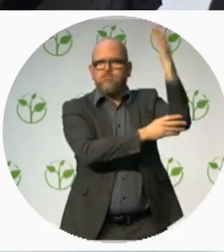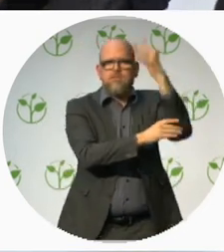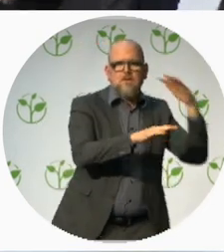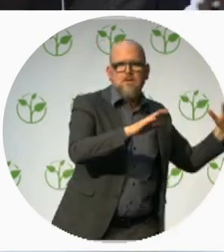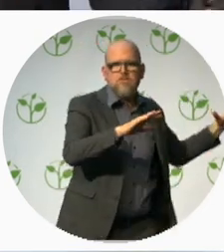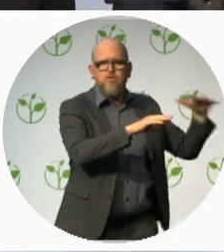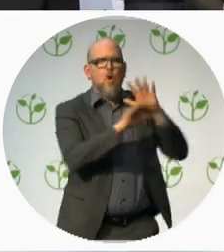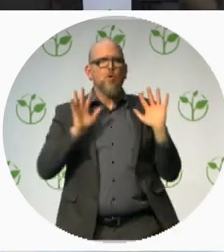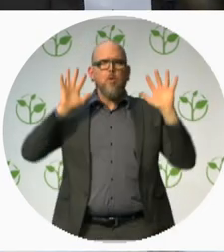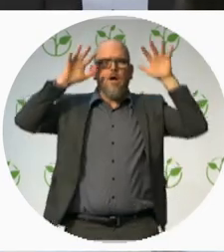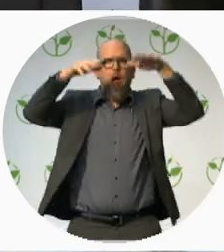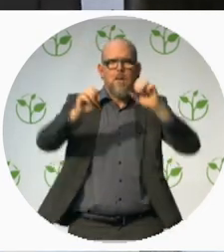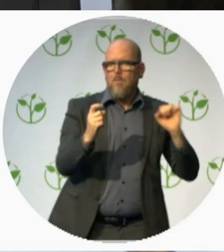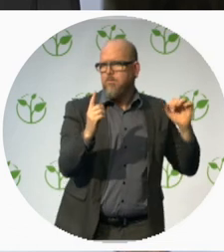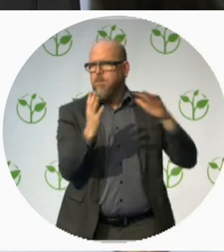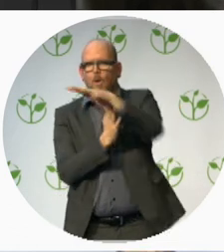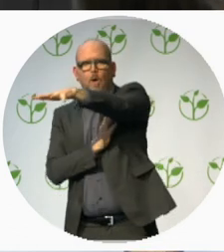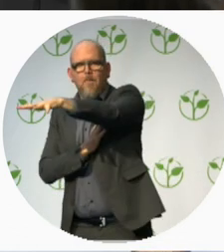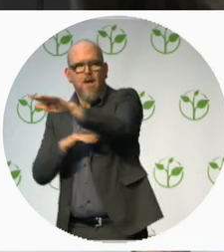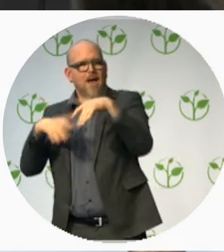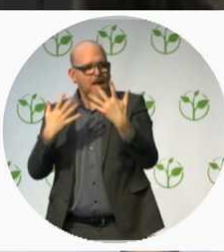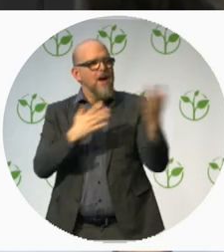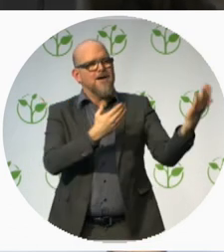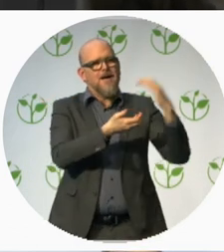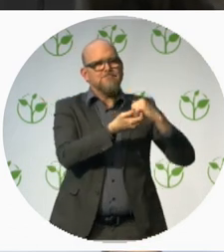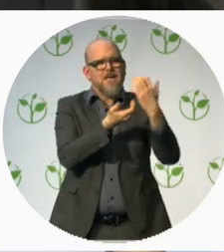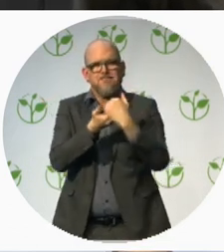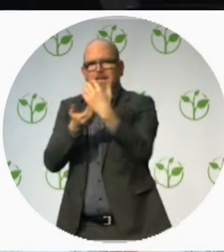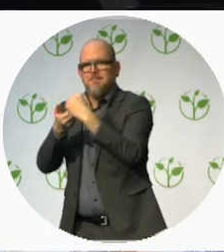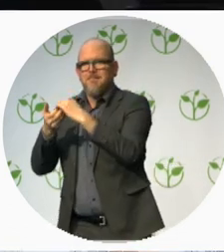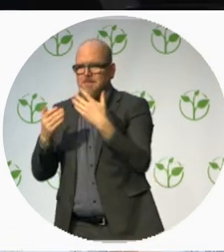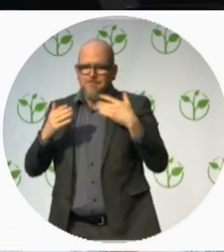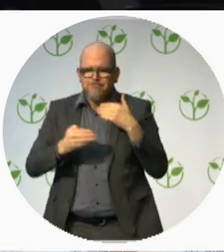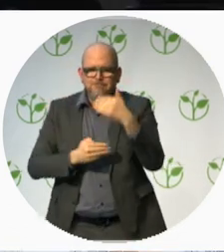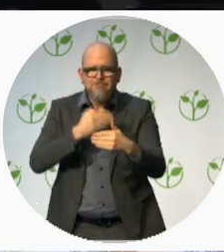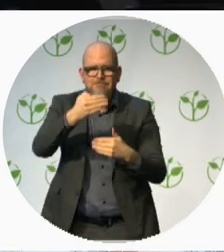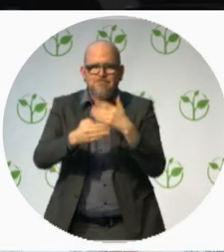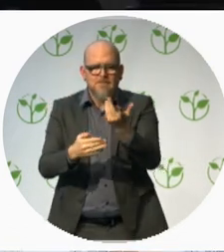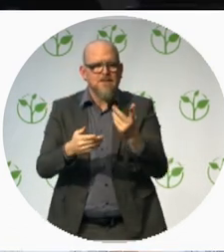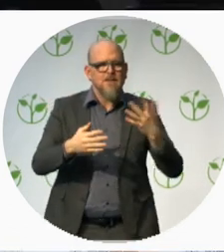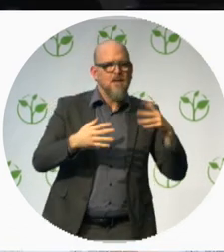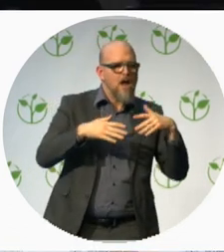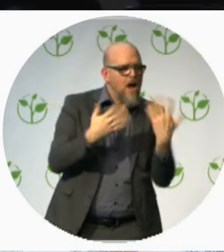organization has prepared inclusive disaster evacuation strategies by developing hazard and resource maps.